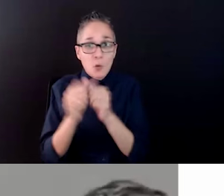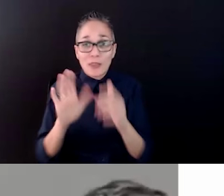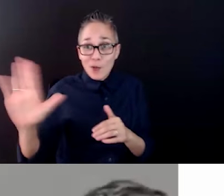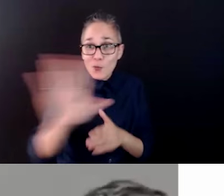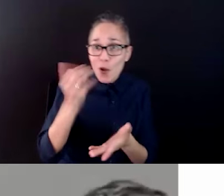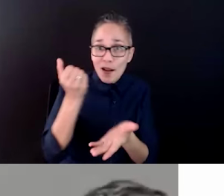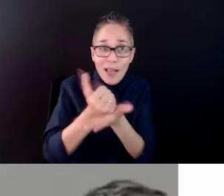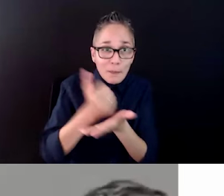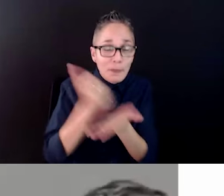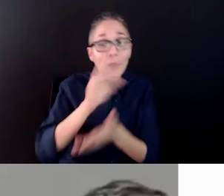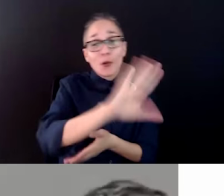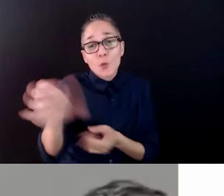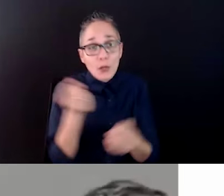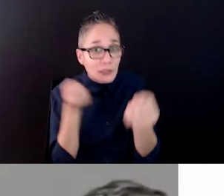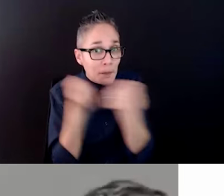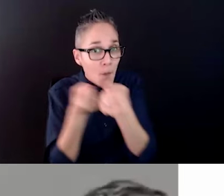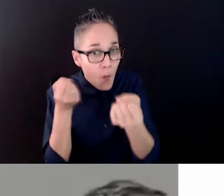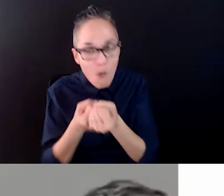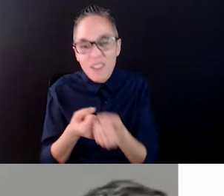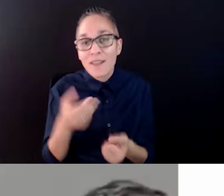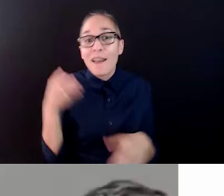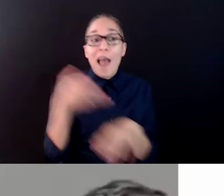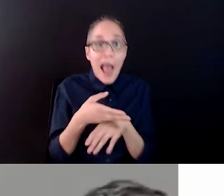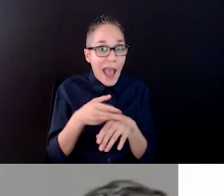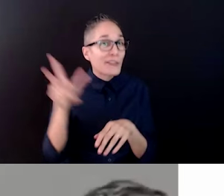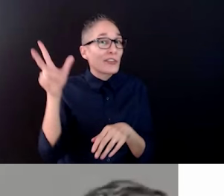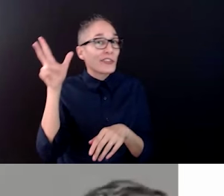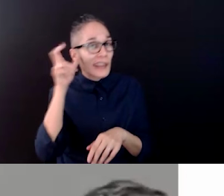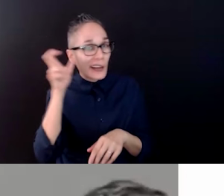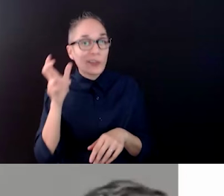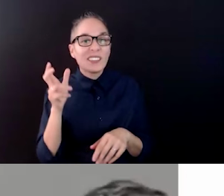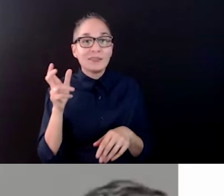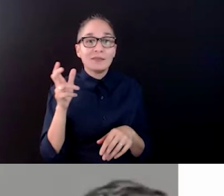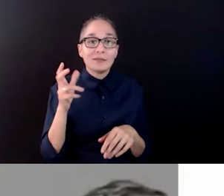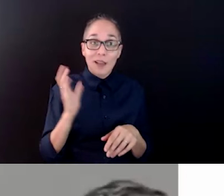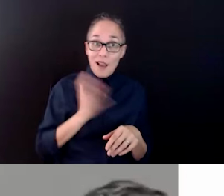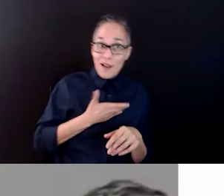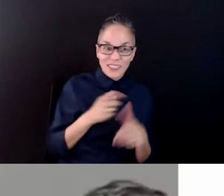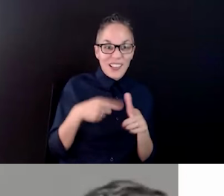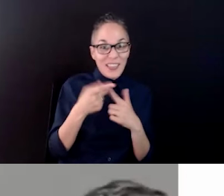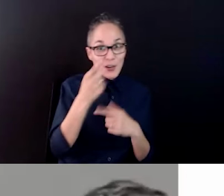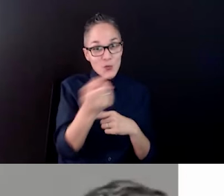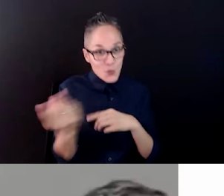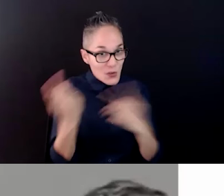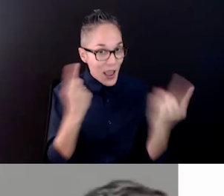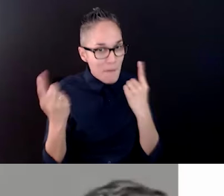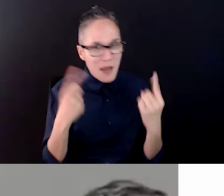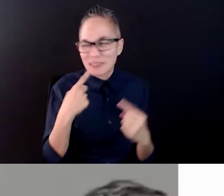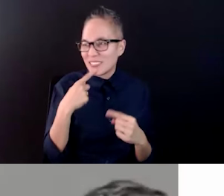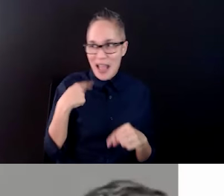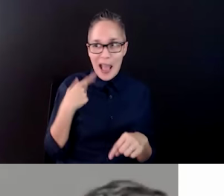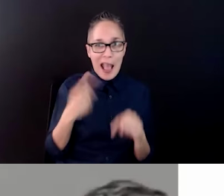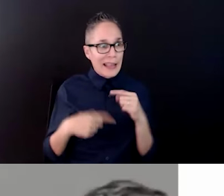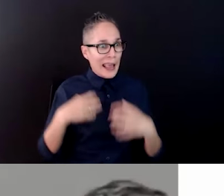guys, SCFT, because after hearing what we were saying, then you guys were going up and you're like, I can't be up here complaining